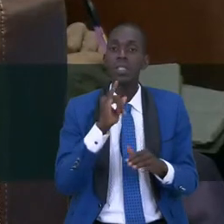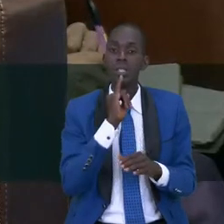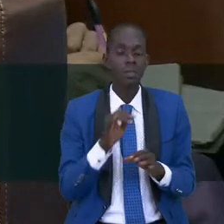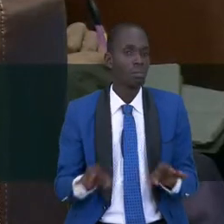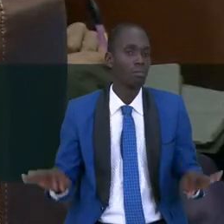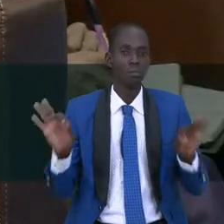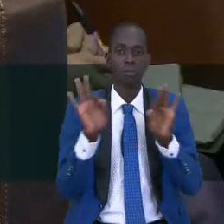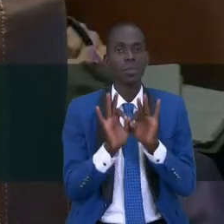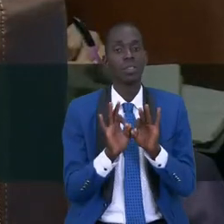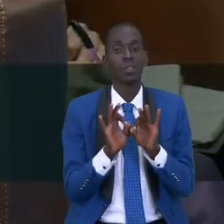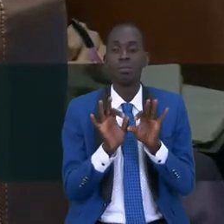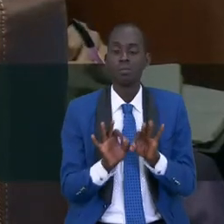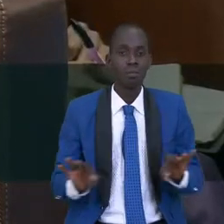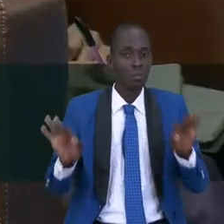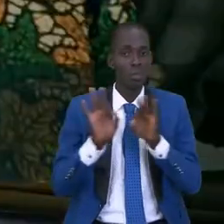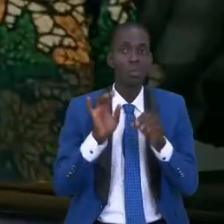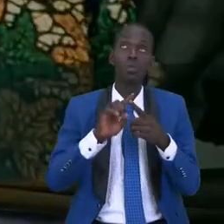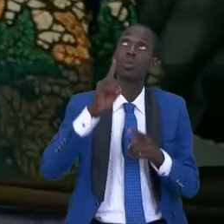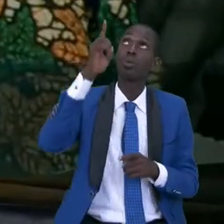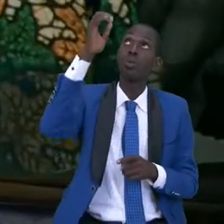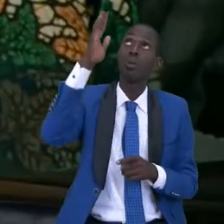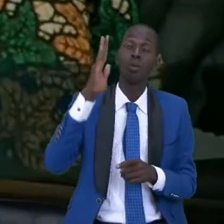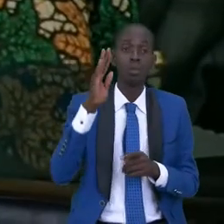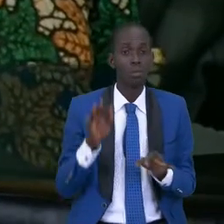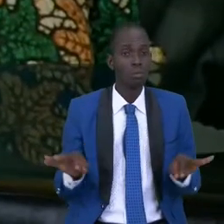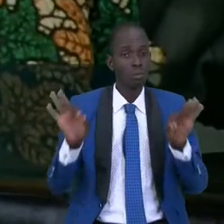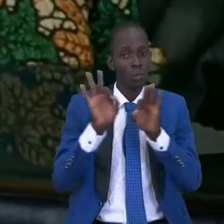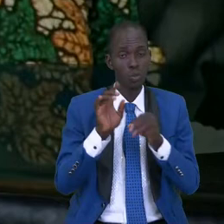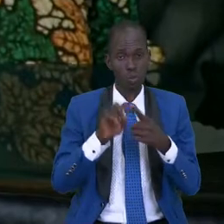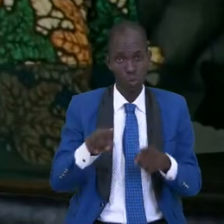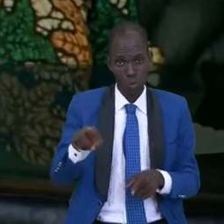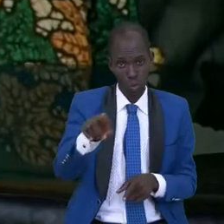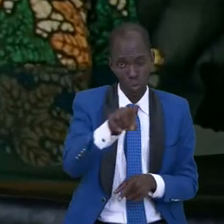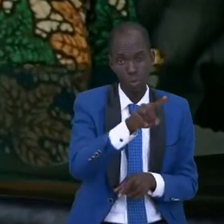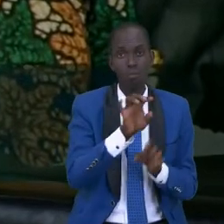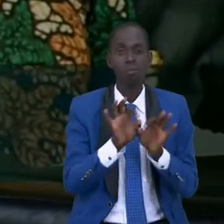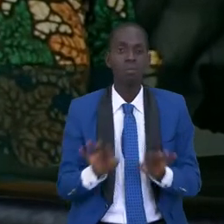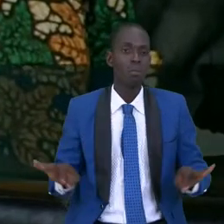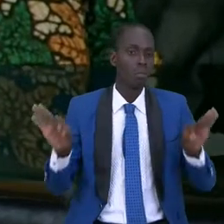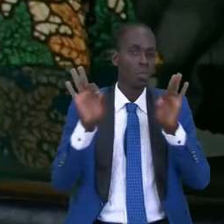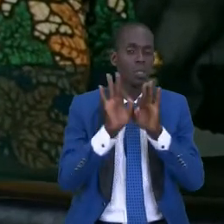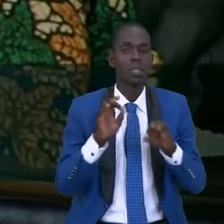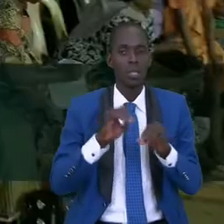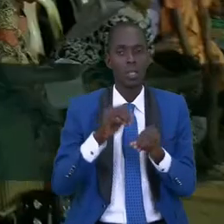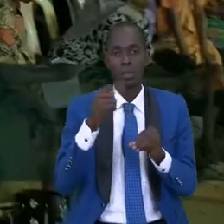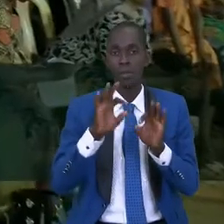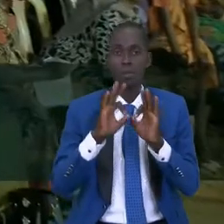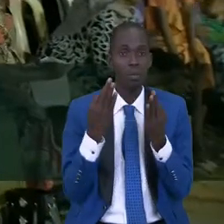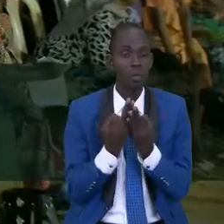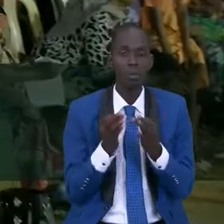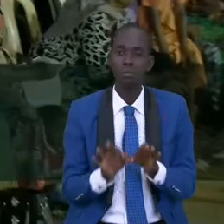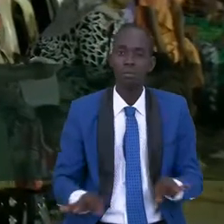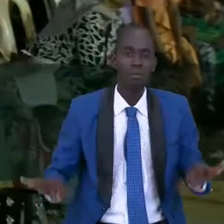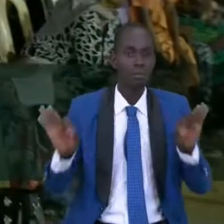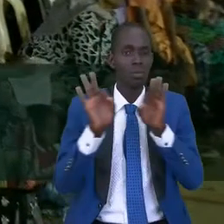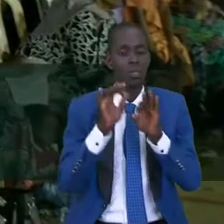fundamental. Fundamental to God, fundamental to you, fundamental in the family,